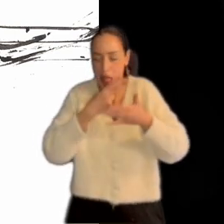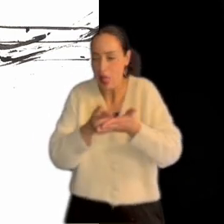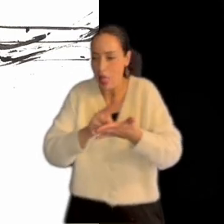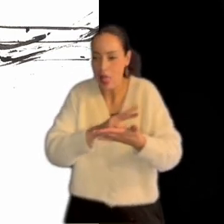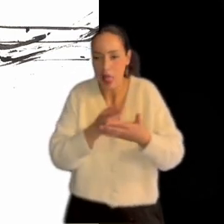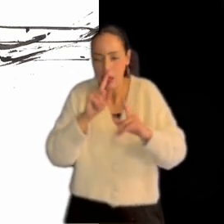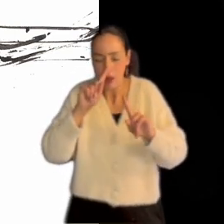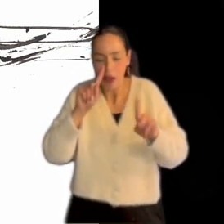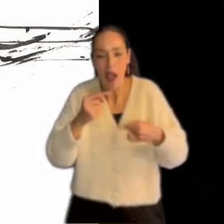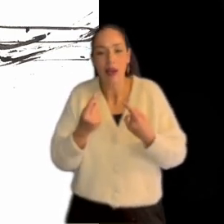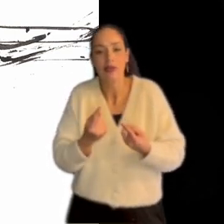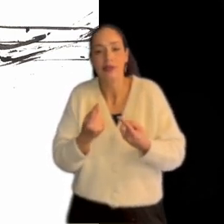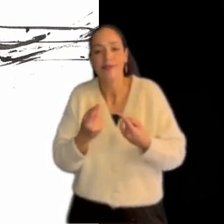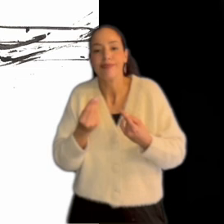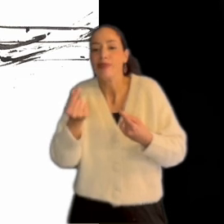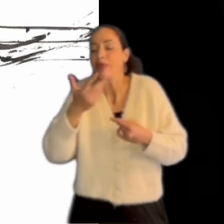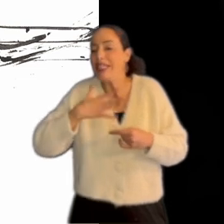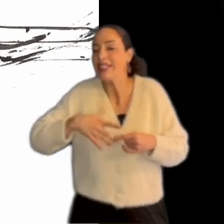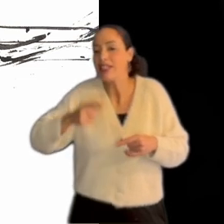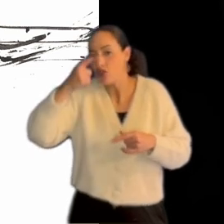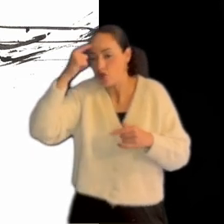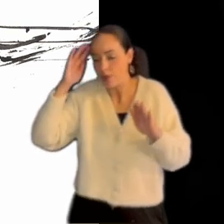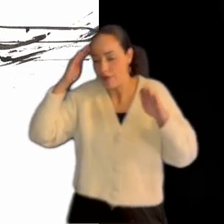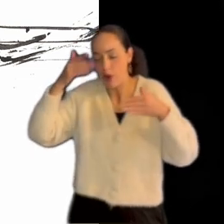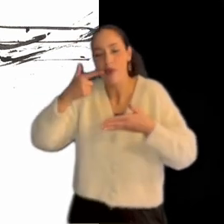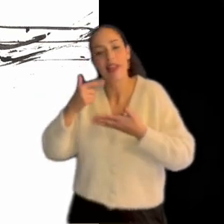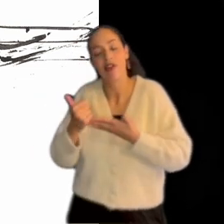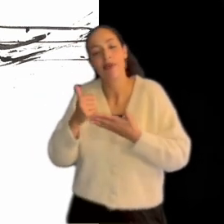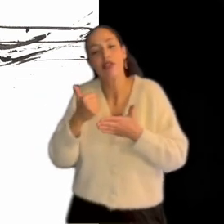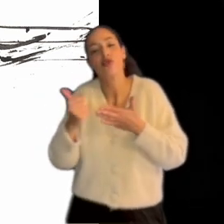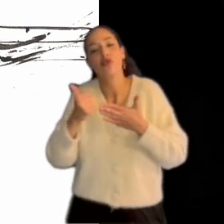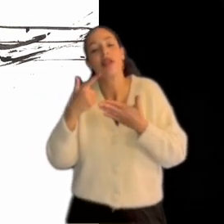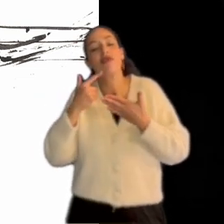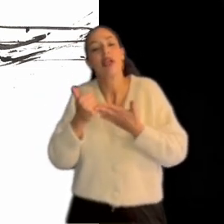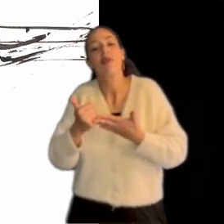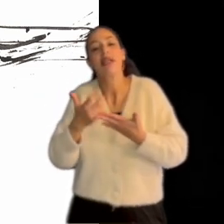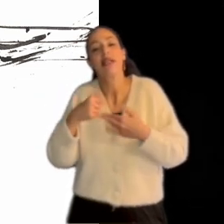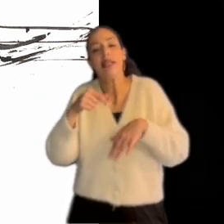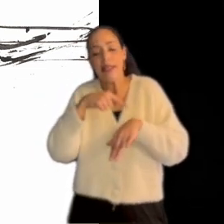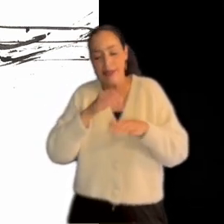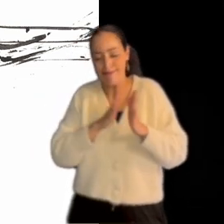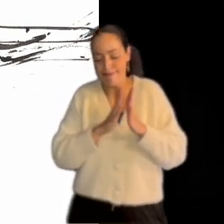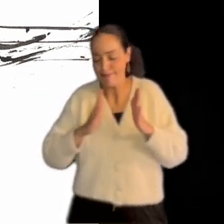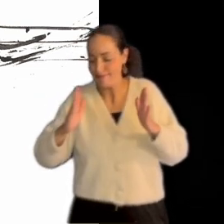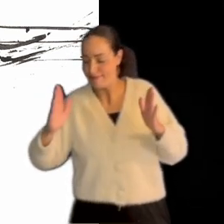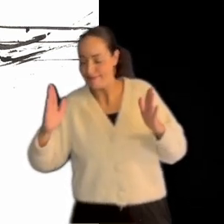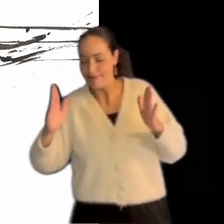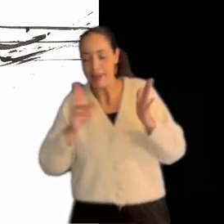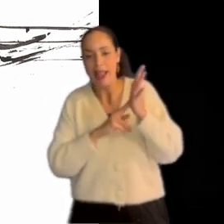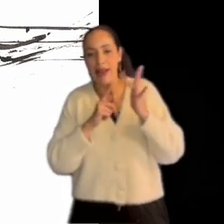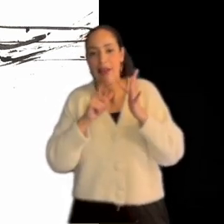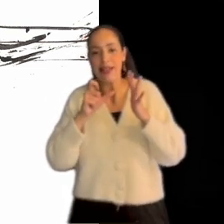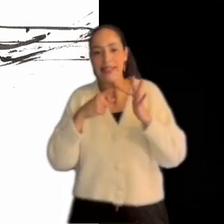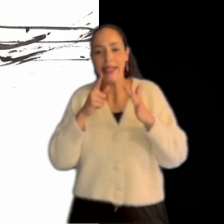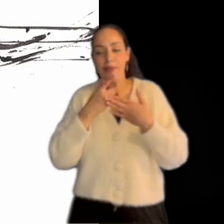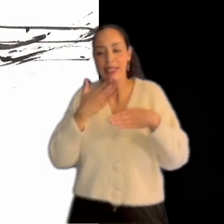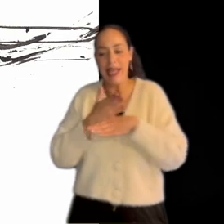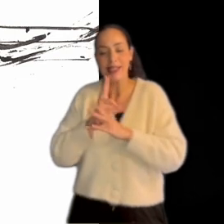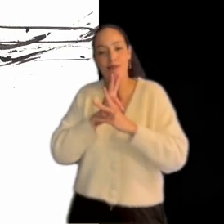term active monitoring is initiated in the first 4 to 6 weeks after an experience of trauma before a referral is